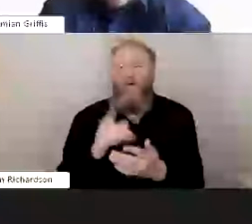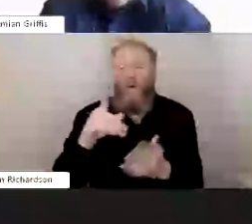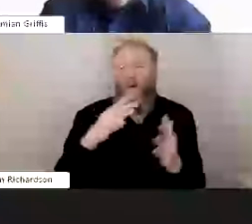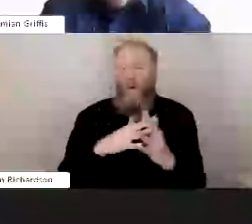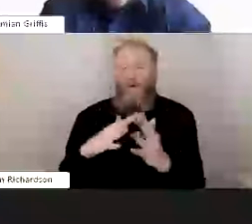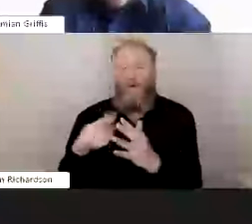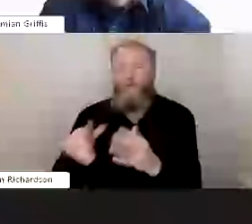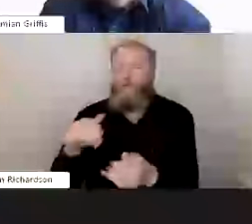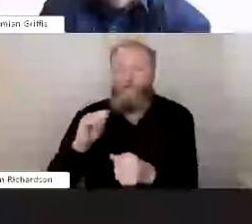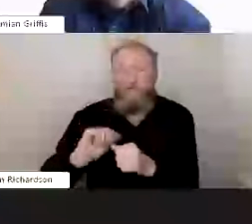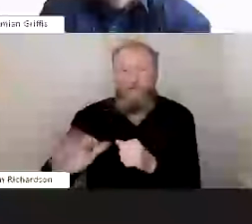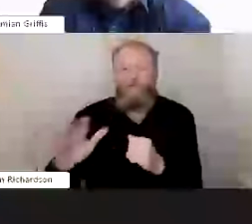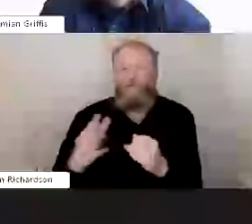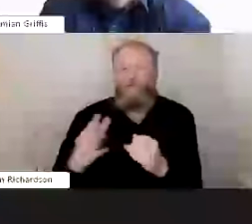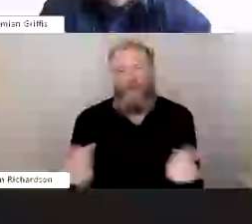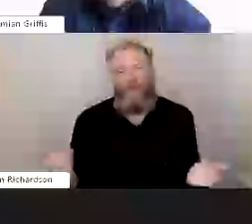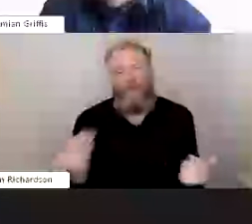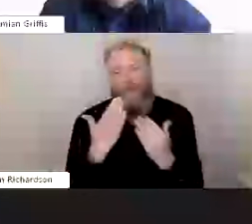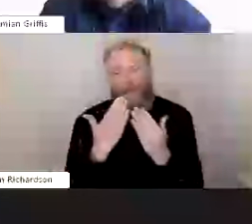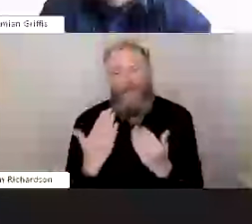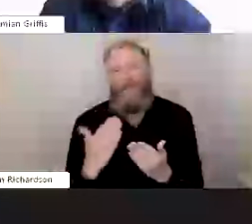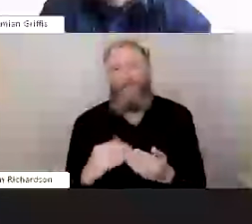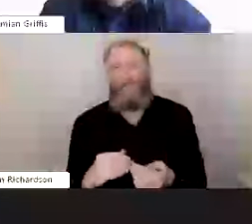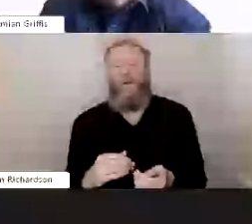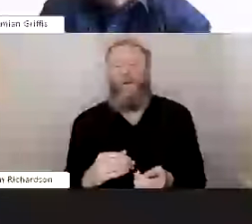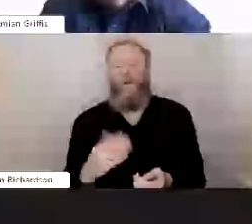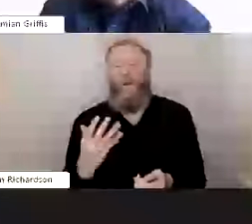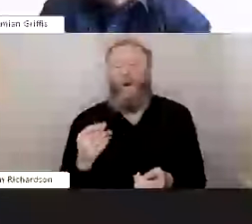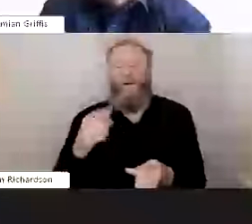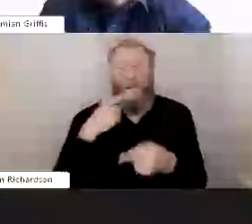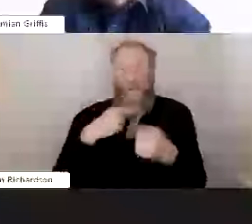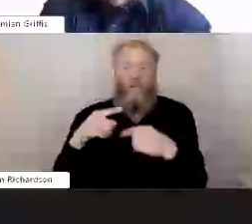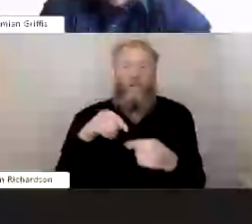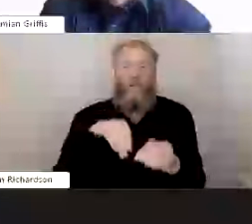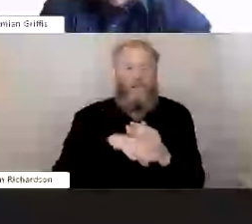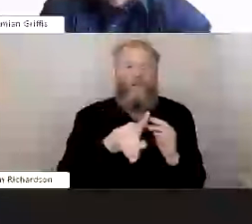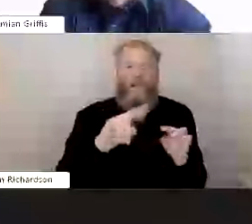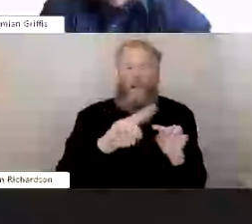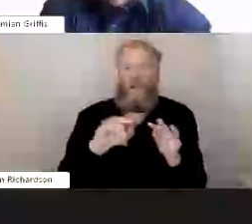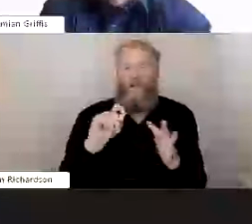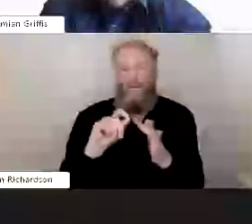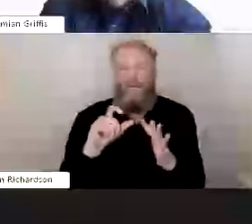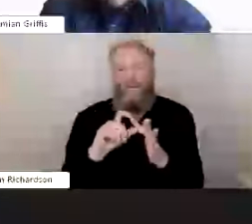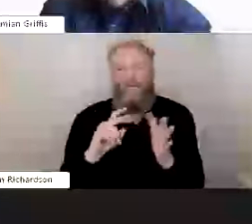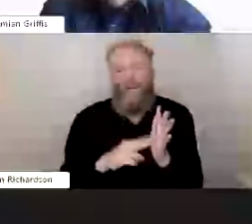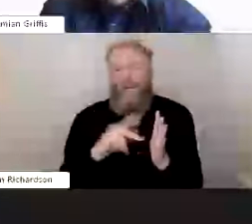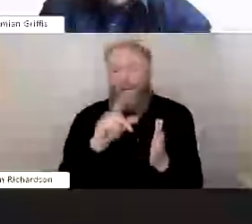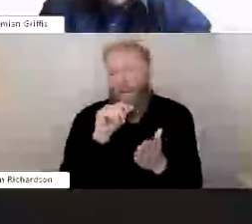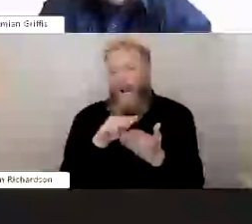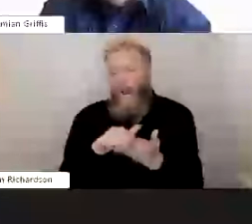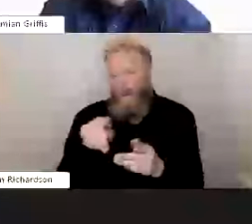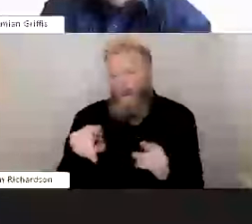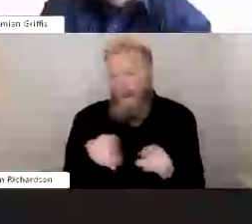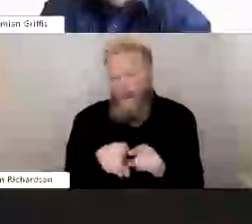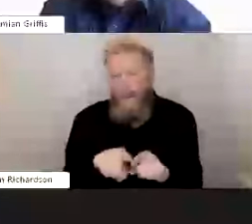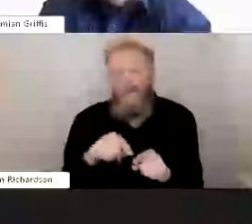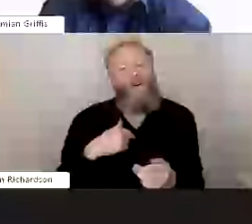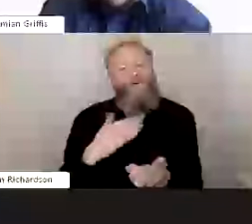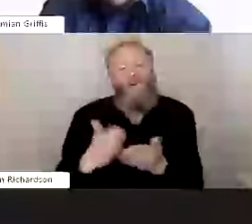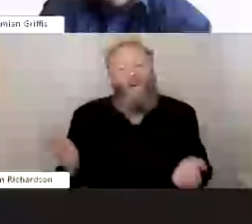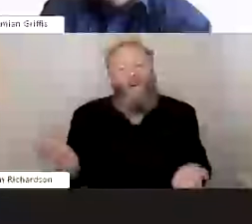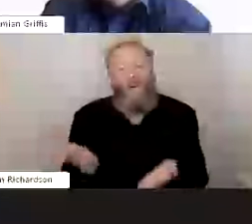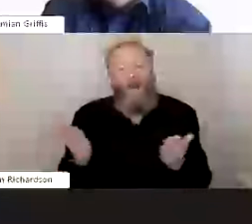and we've got some information material at FPDN that can help you. So I'd encourage you just to drop me an email